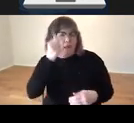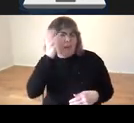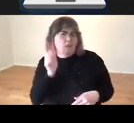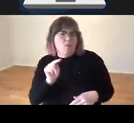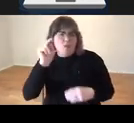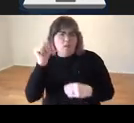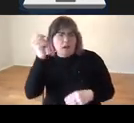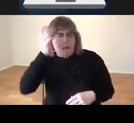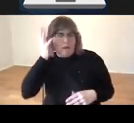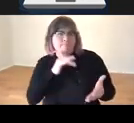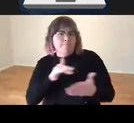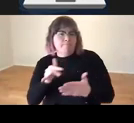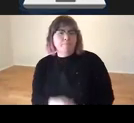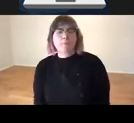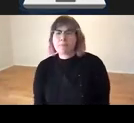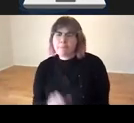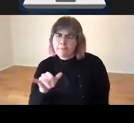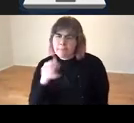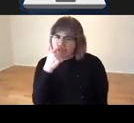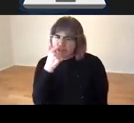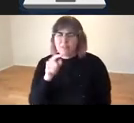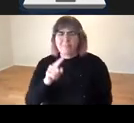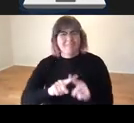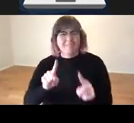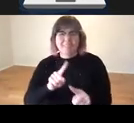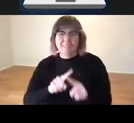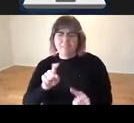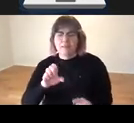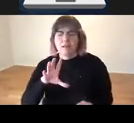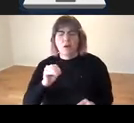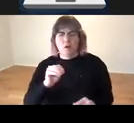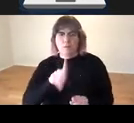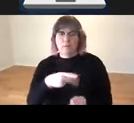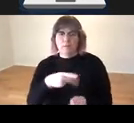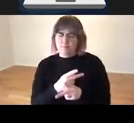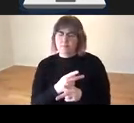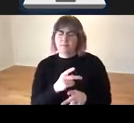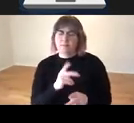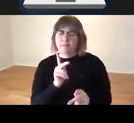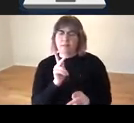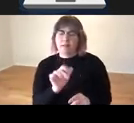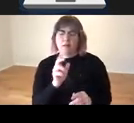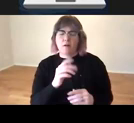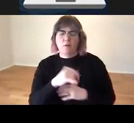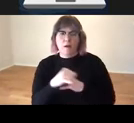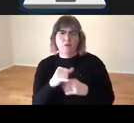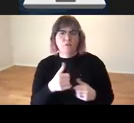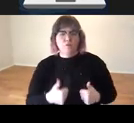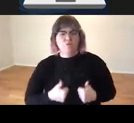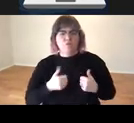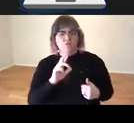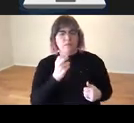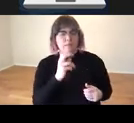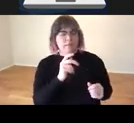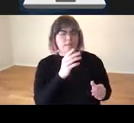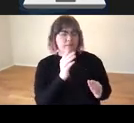Alaska. And so what's interesting is there are a variety of ecotypes that exist with killer whales. So there are the residents, which are the fish-eating